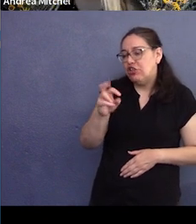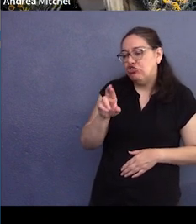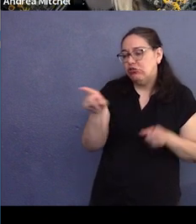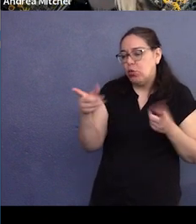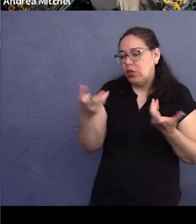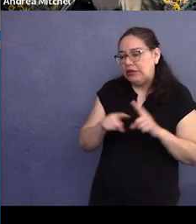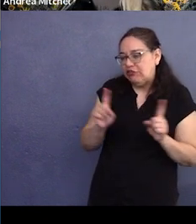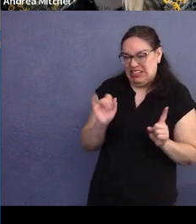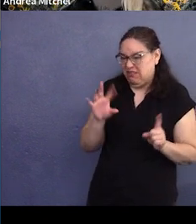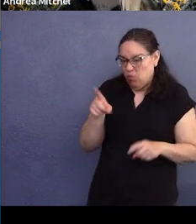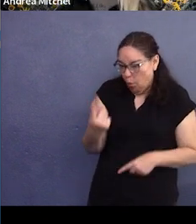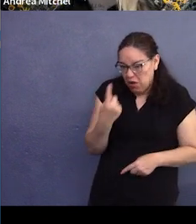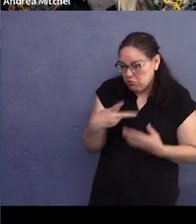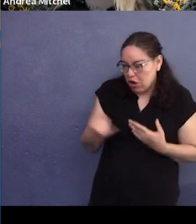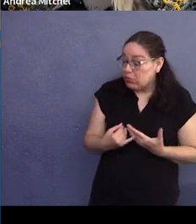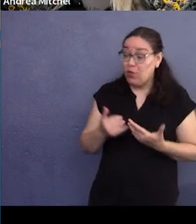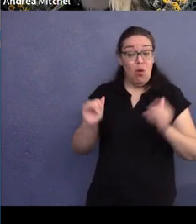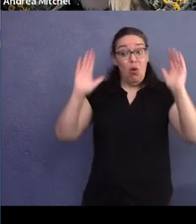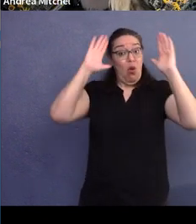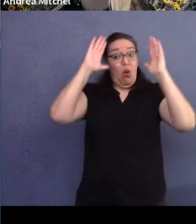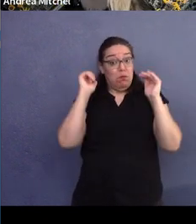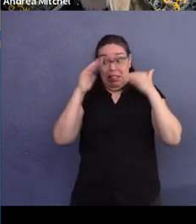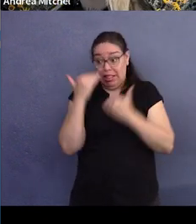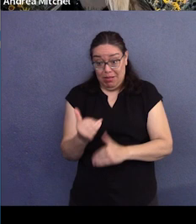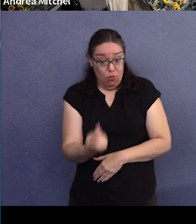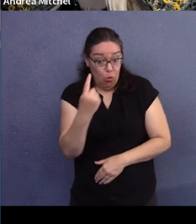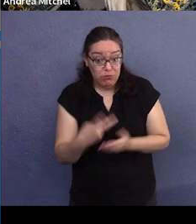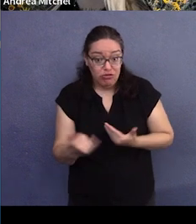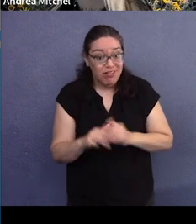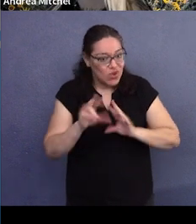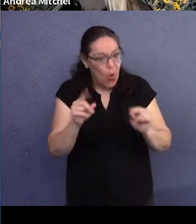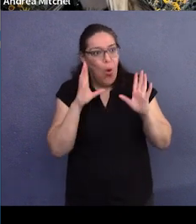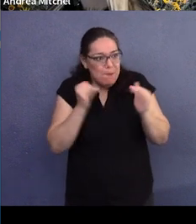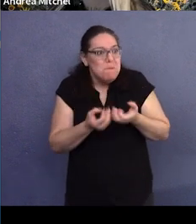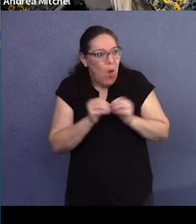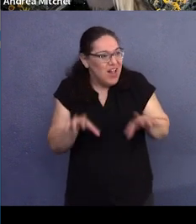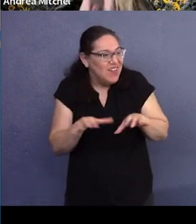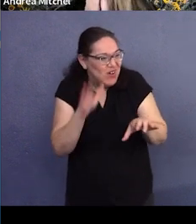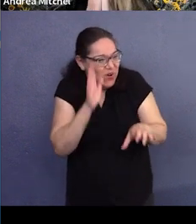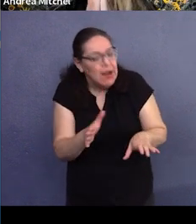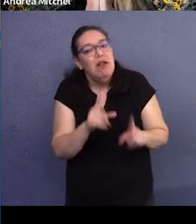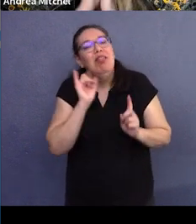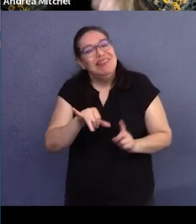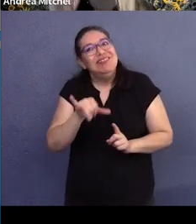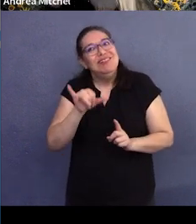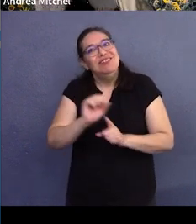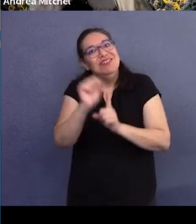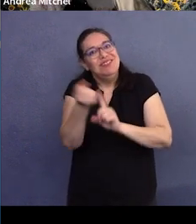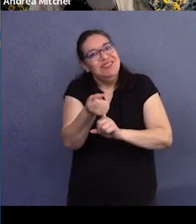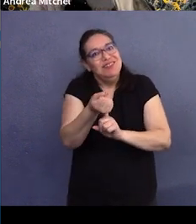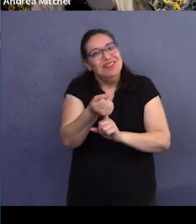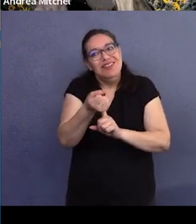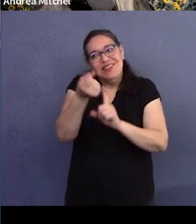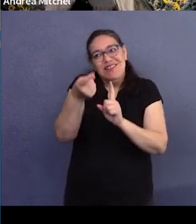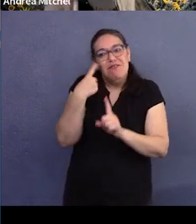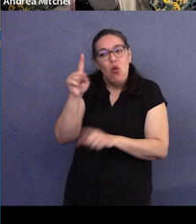more than that. I would say, this is where some smaller nonprofits have one staff